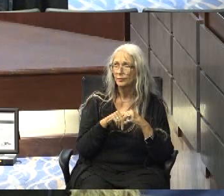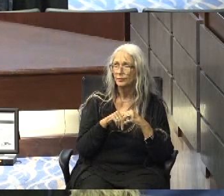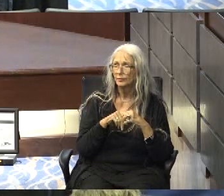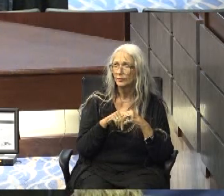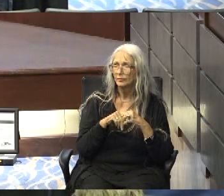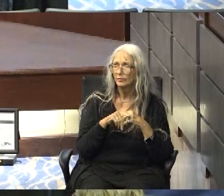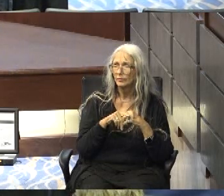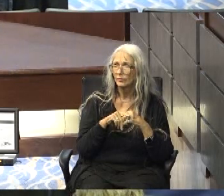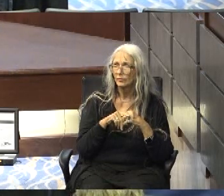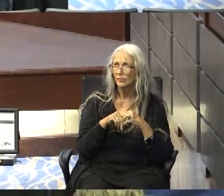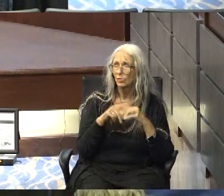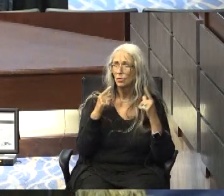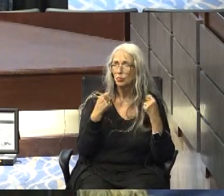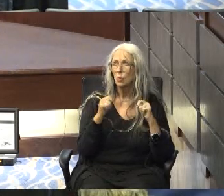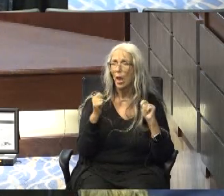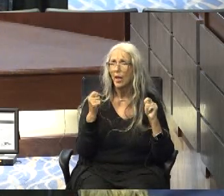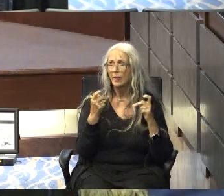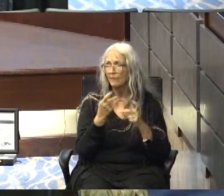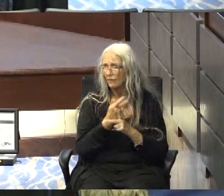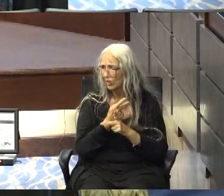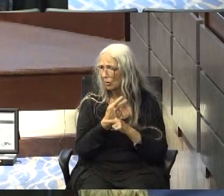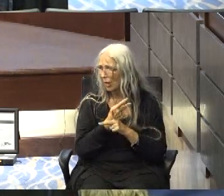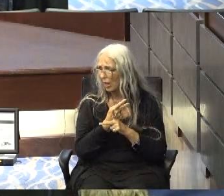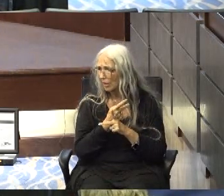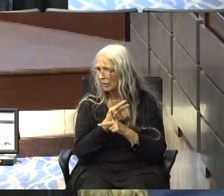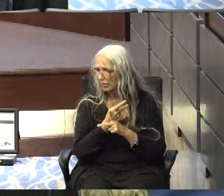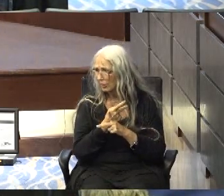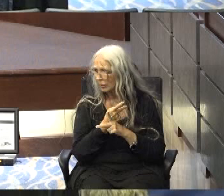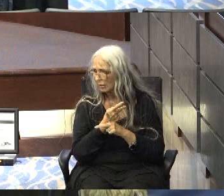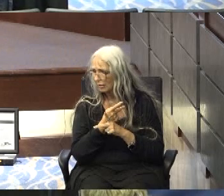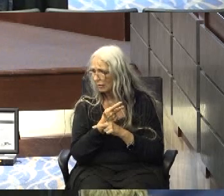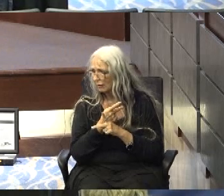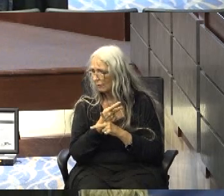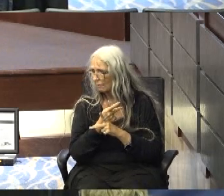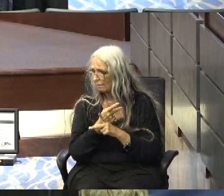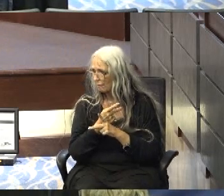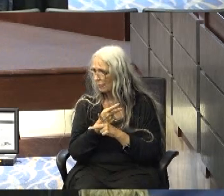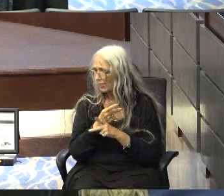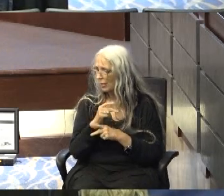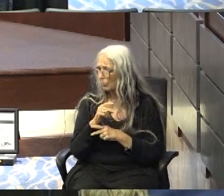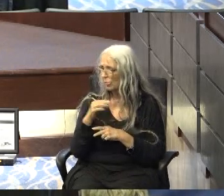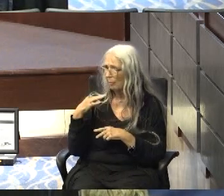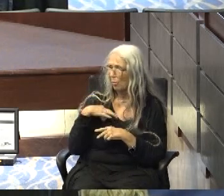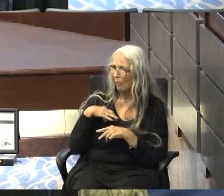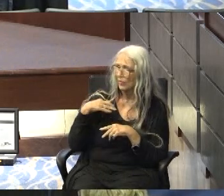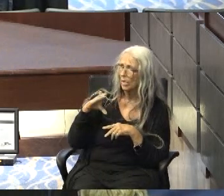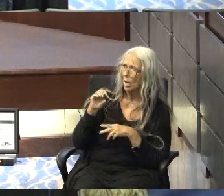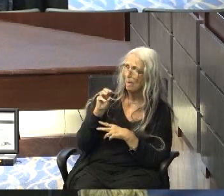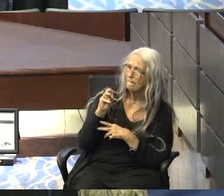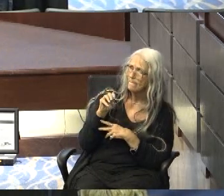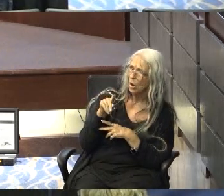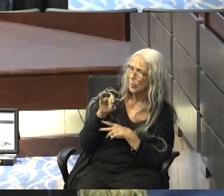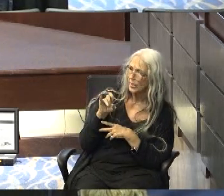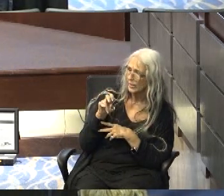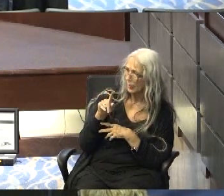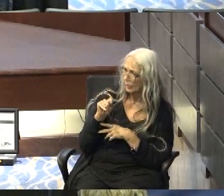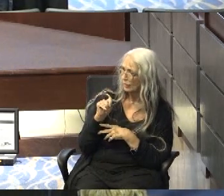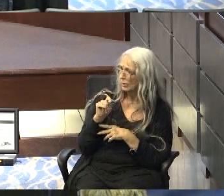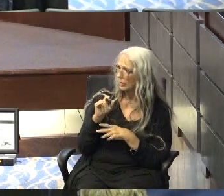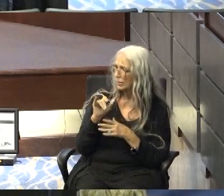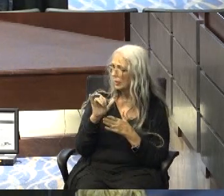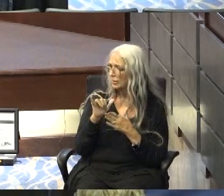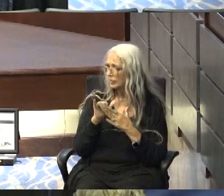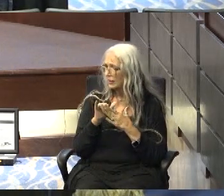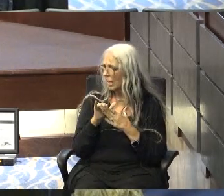actually trying to figure out if we have the philanthropic component here filled in, and as